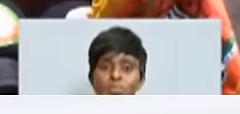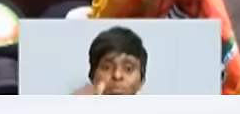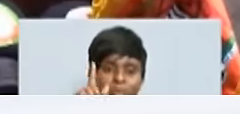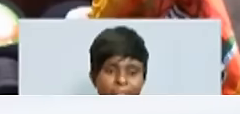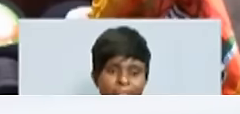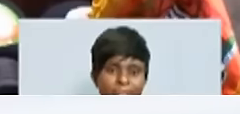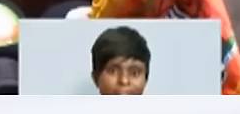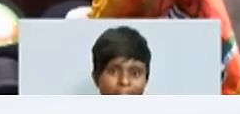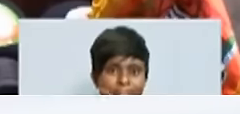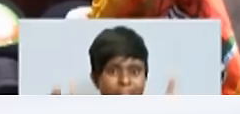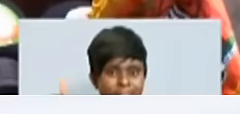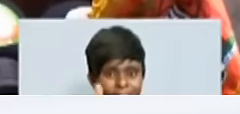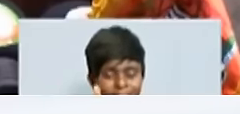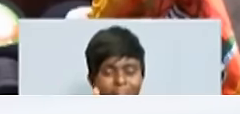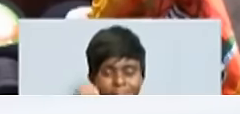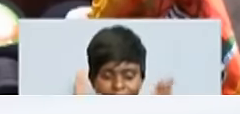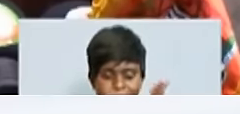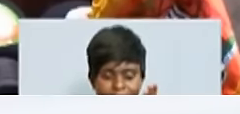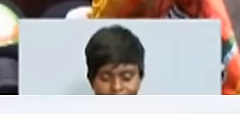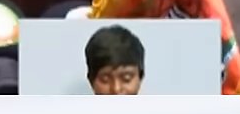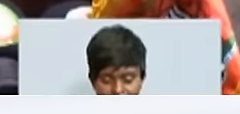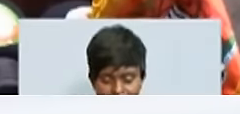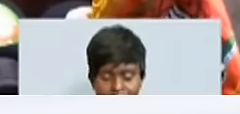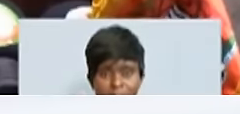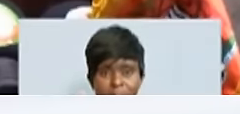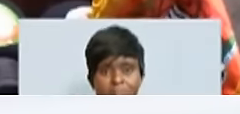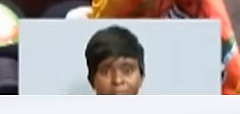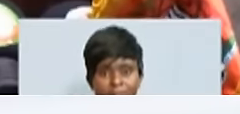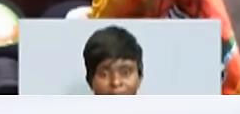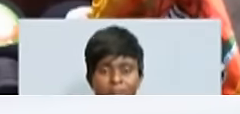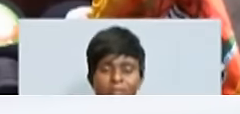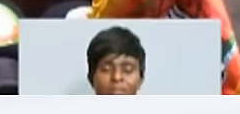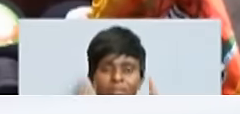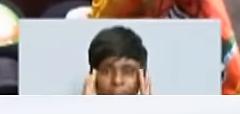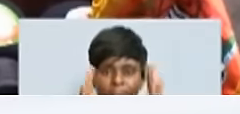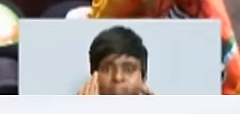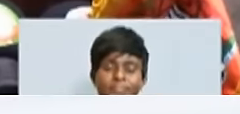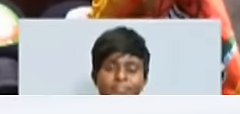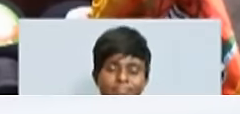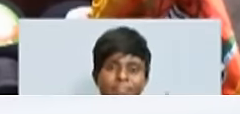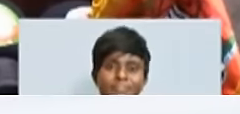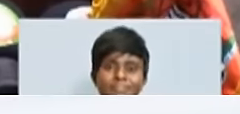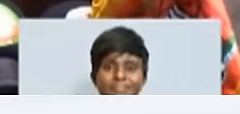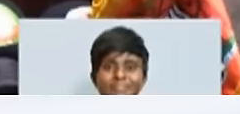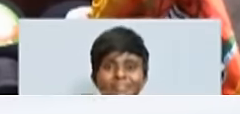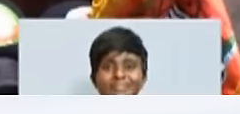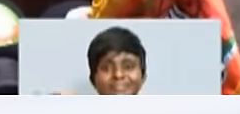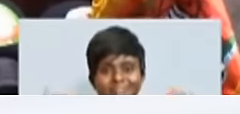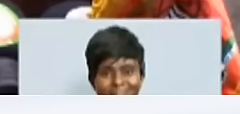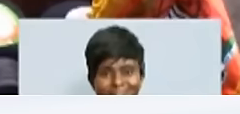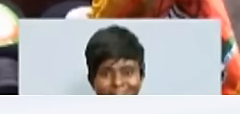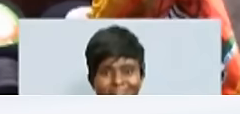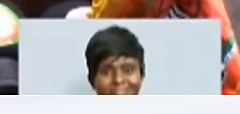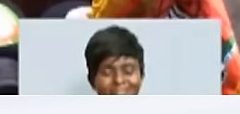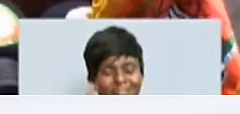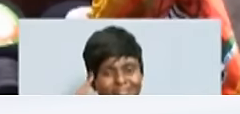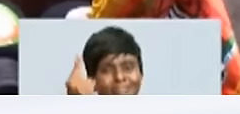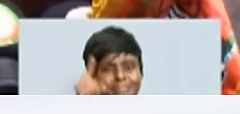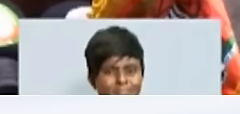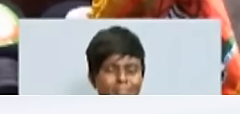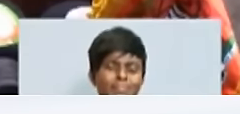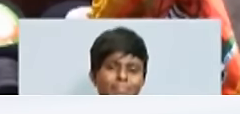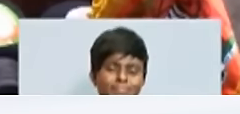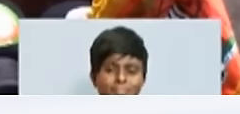to attend boarding schools are now happily attending boarding schools. And for the first